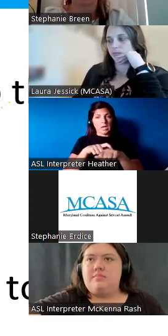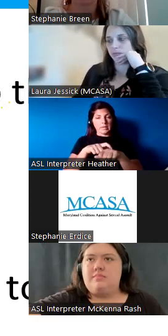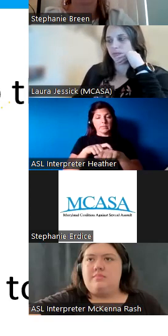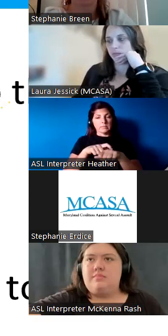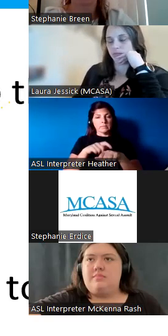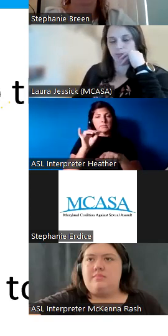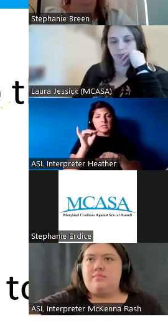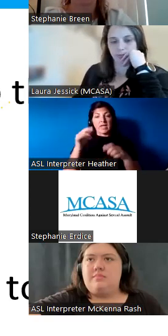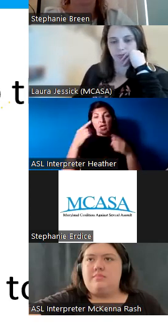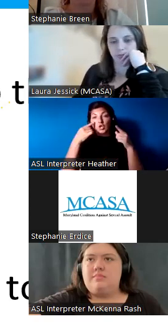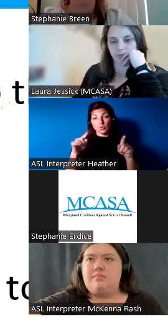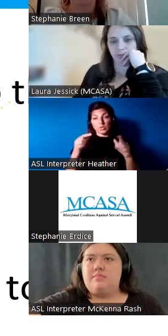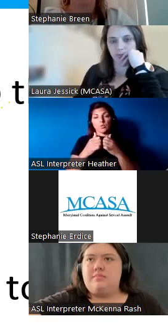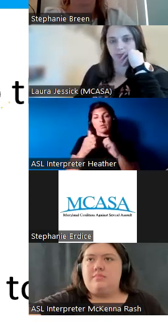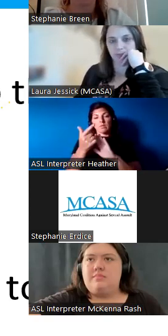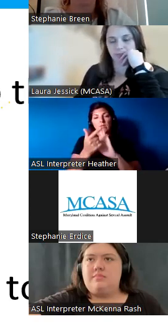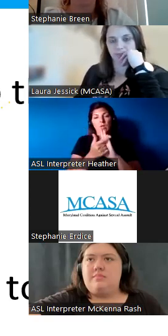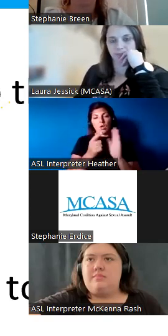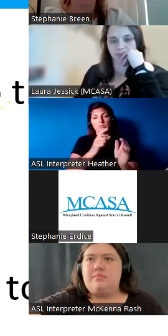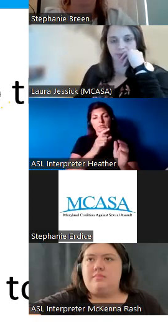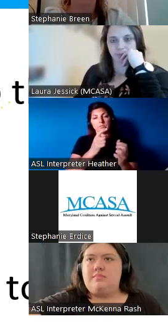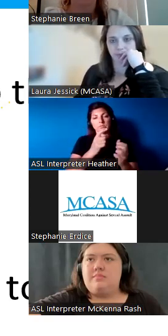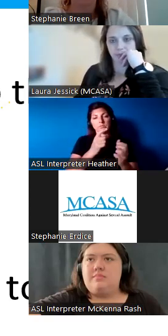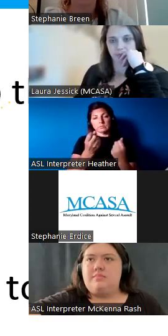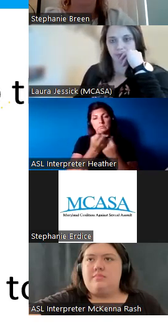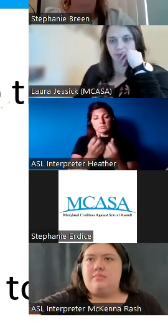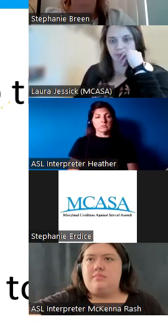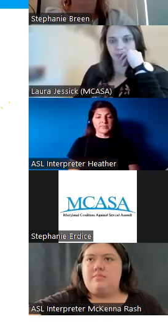agree upon with law enforcement.